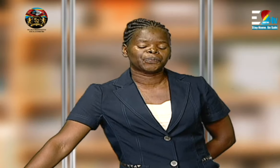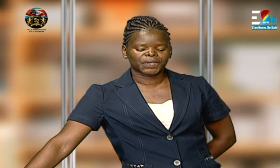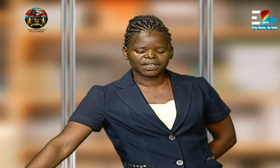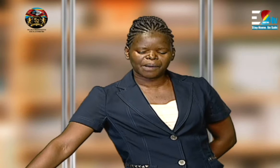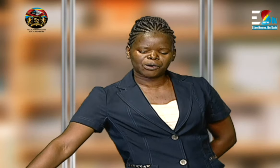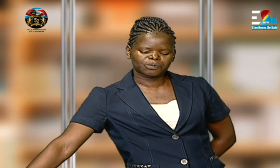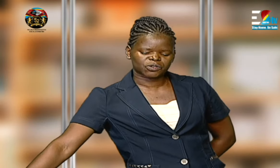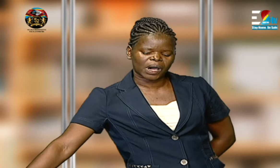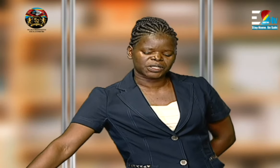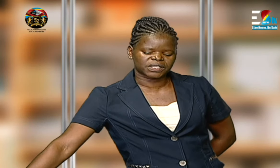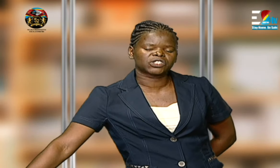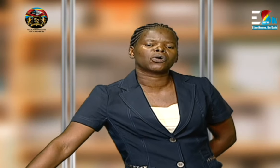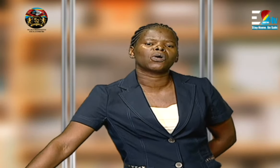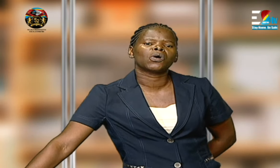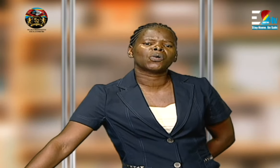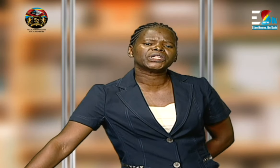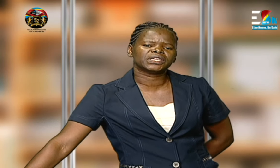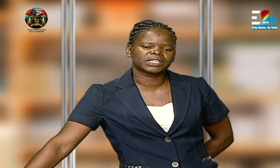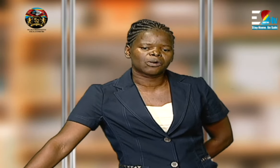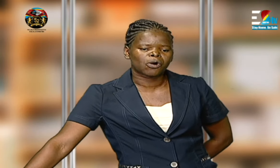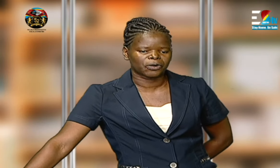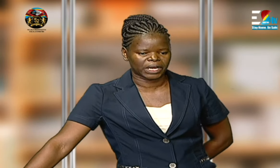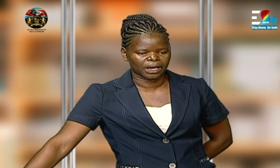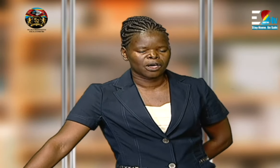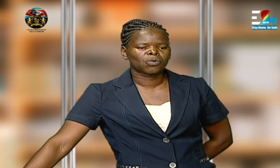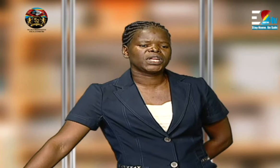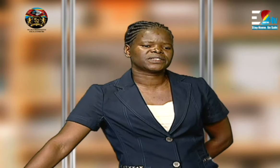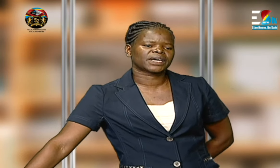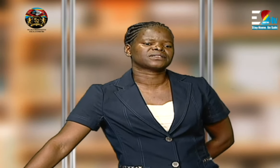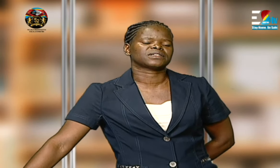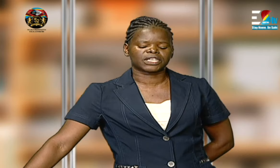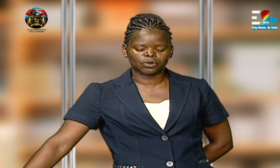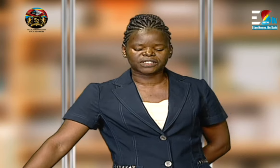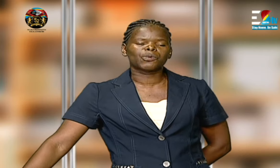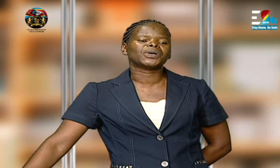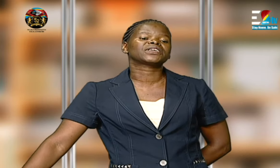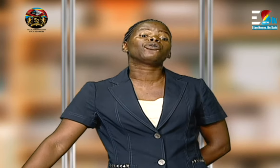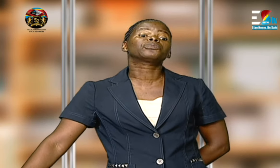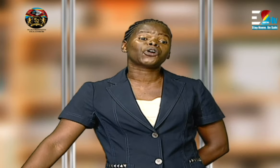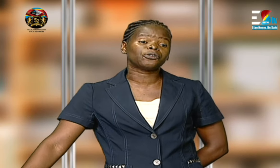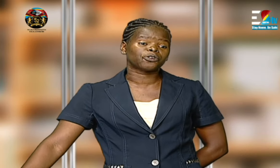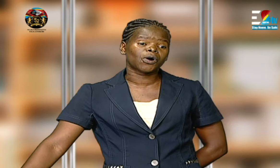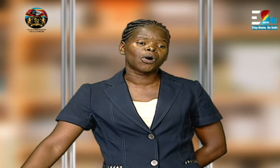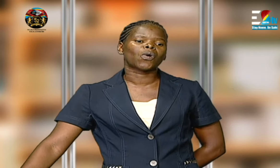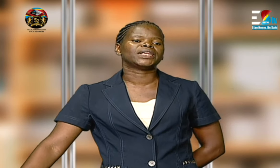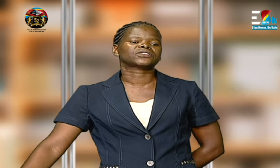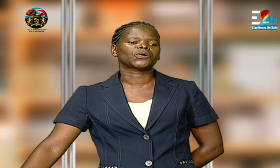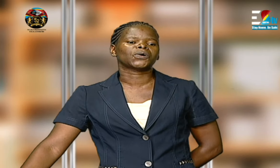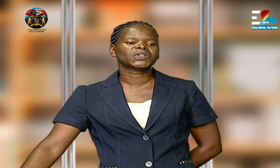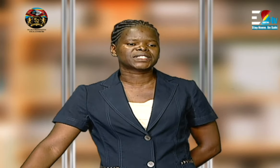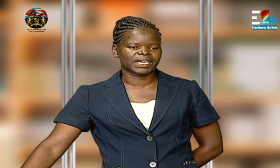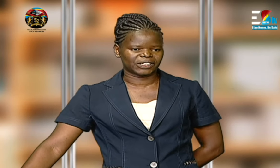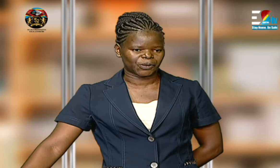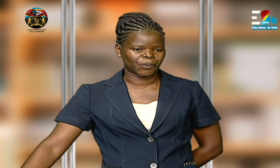wesendo. Ingabe umsuka wesendo uyini ke wona? Ngulesakhi sesendo lesimumethe umcondvo